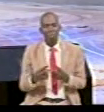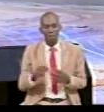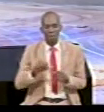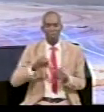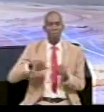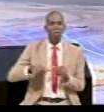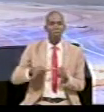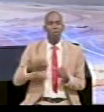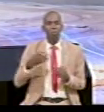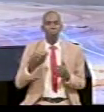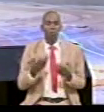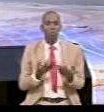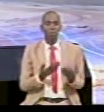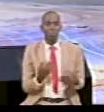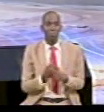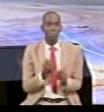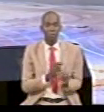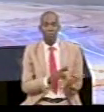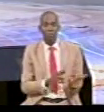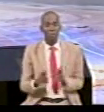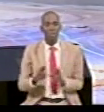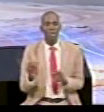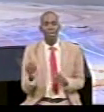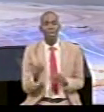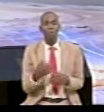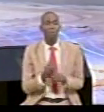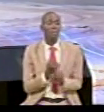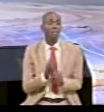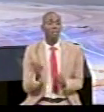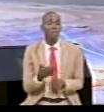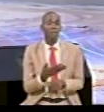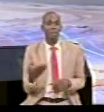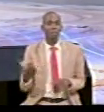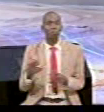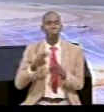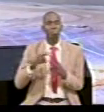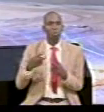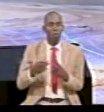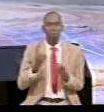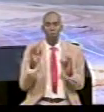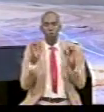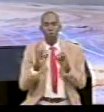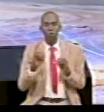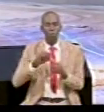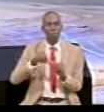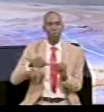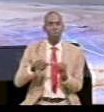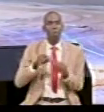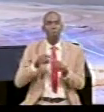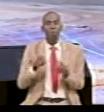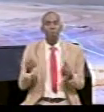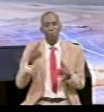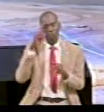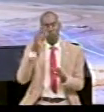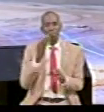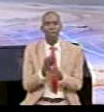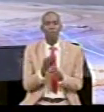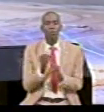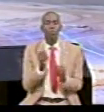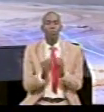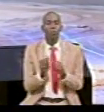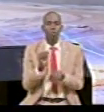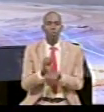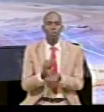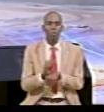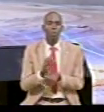circumcision availeth anything, nor uncircumcision, but faith that